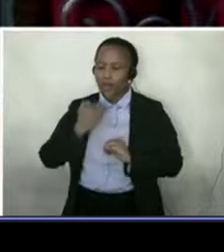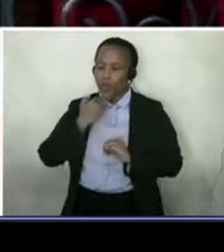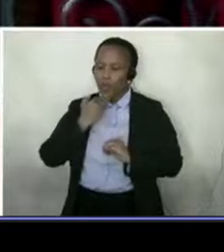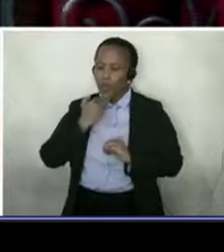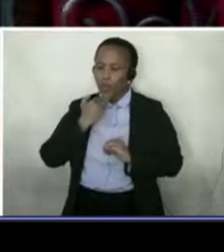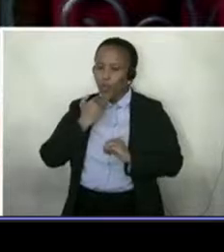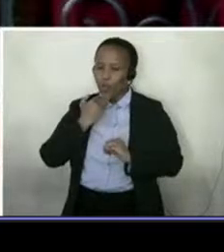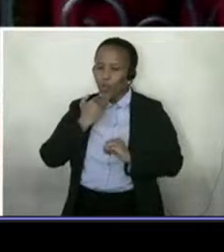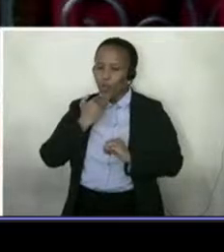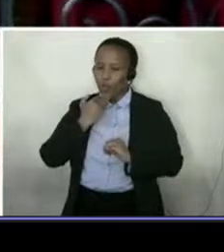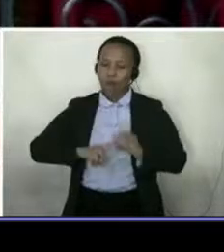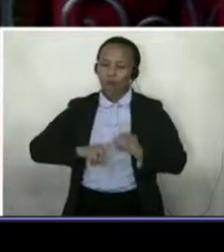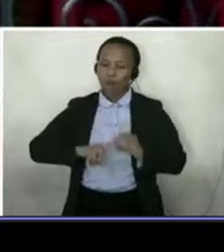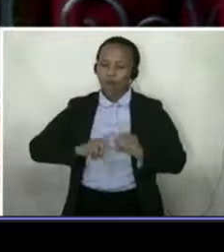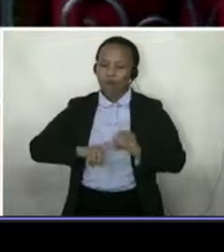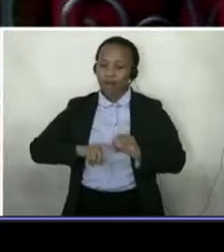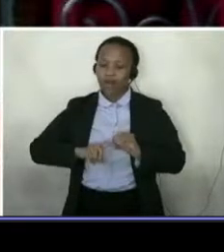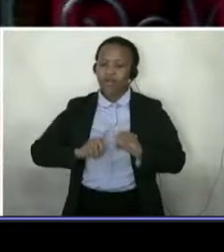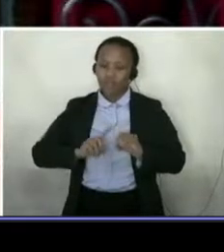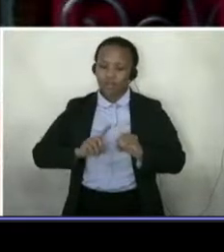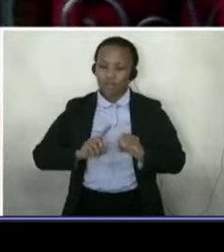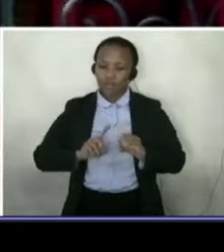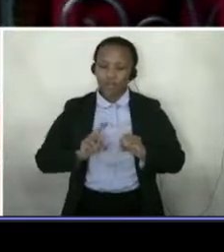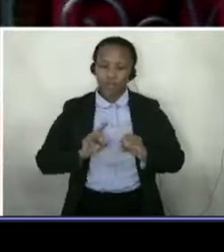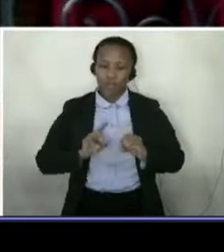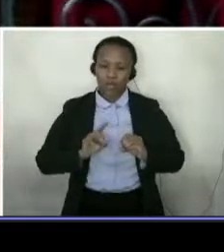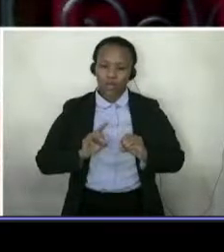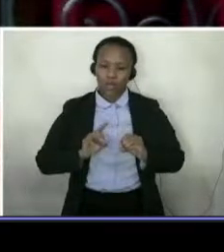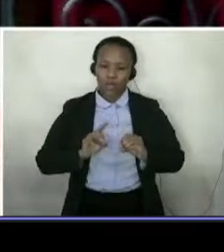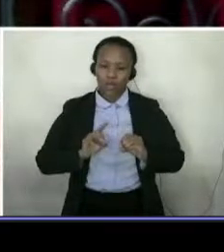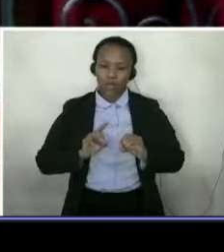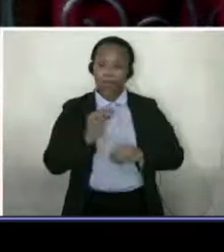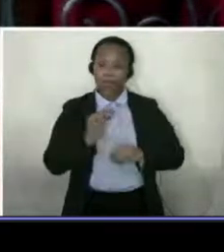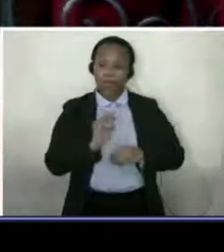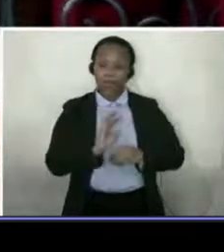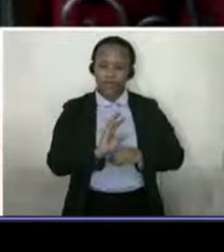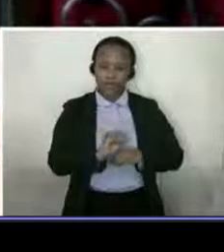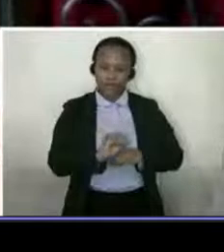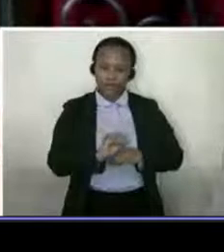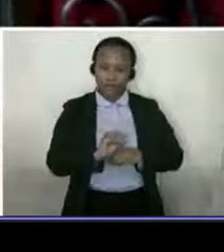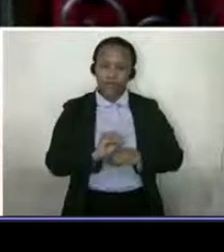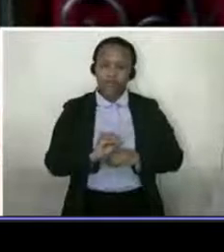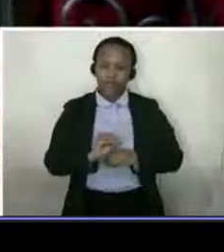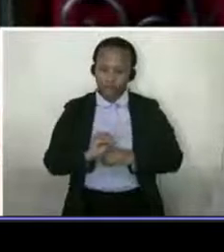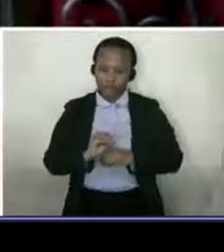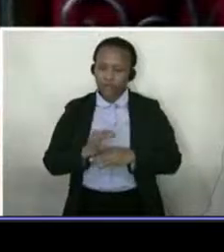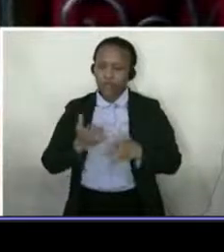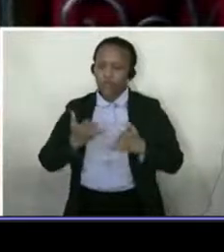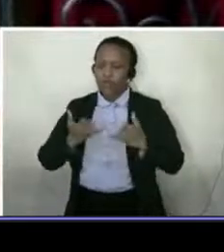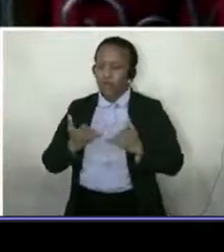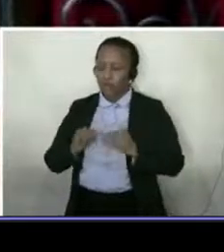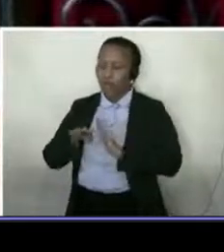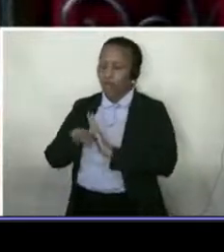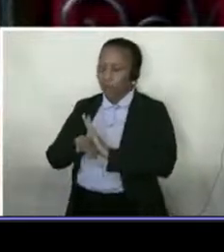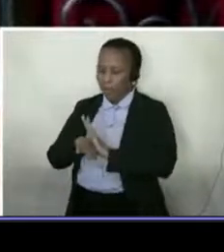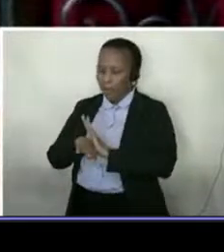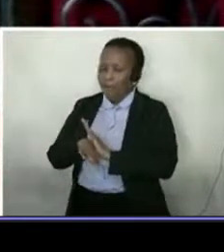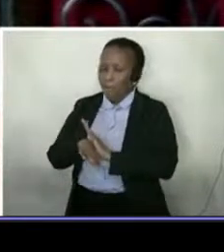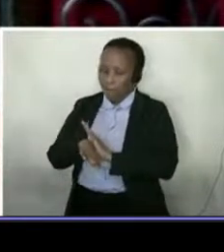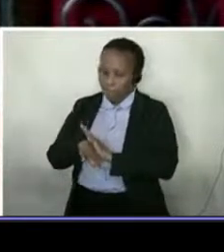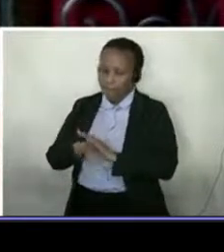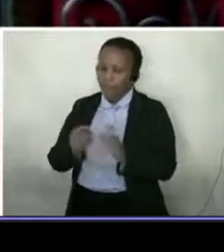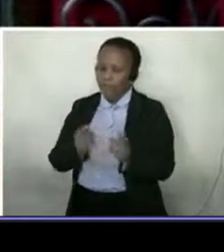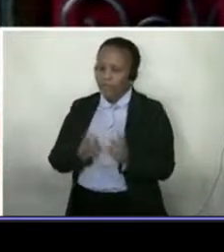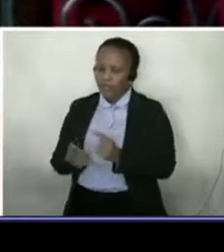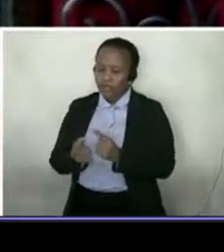audit outcomes. Furthermore, we request a report on the progress made to migrate from